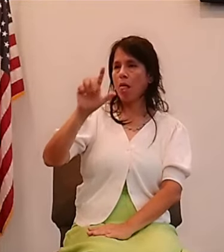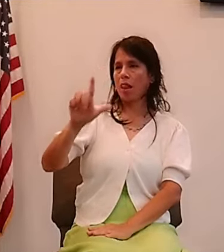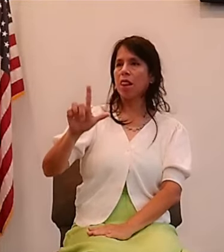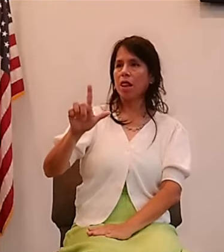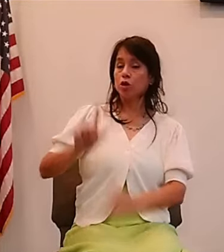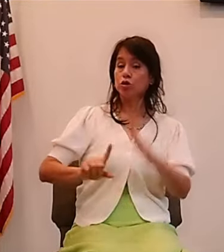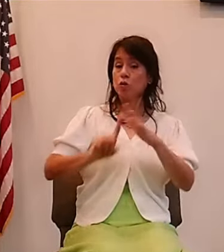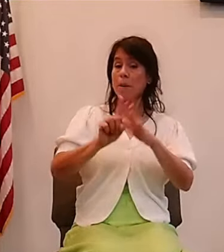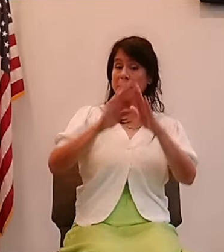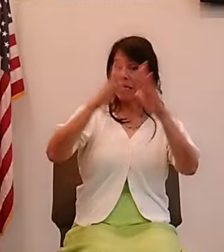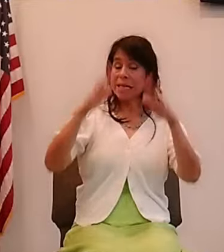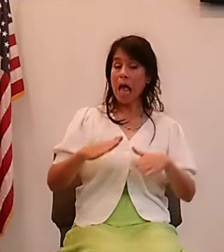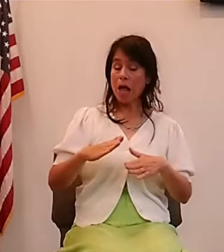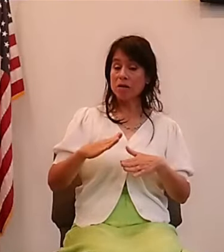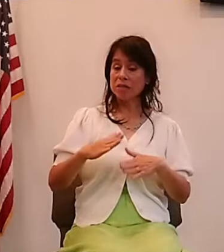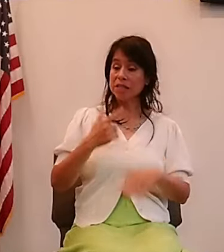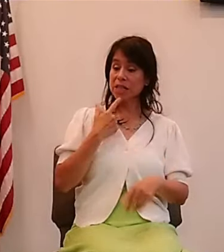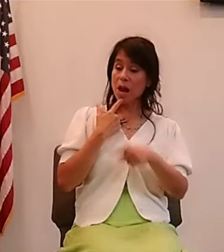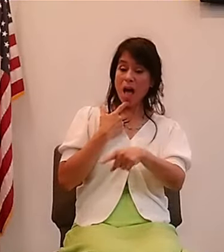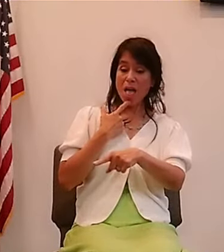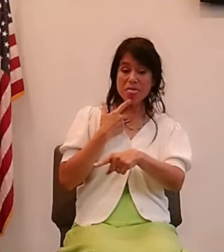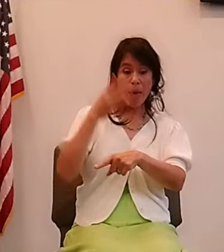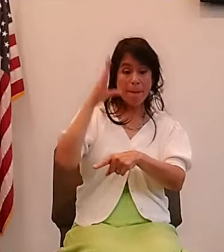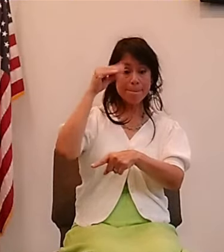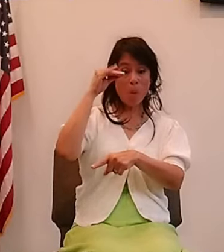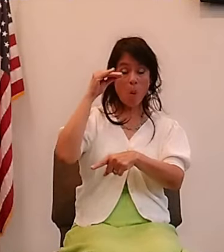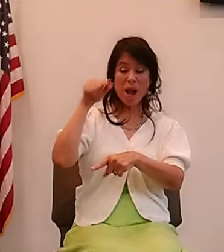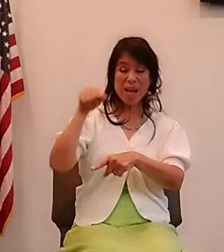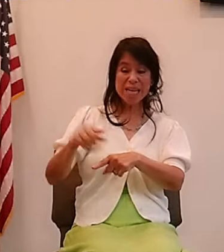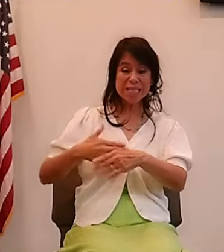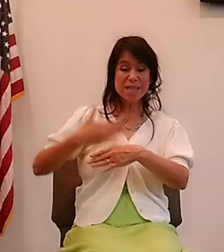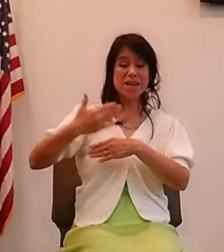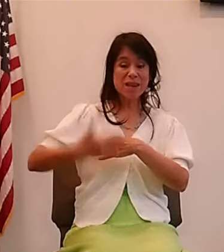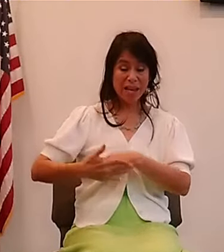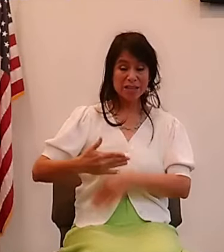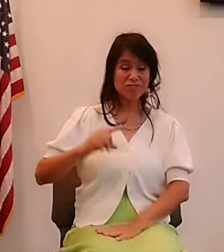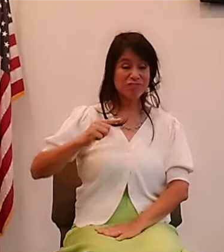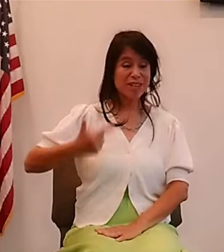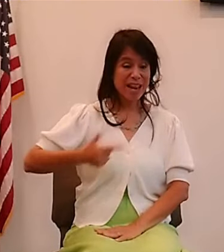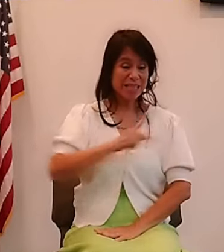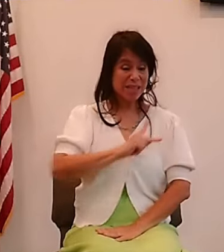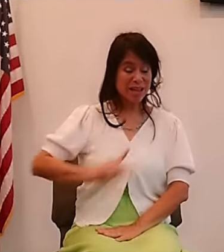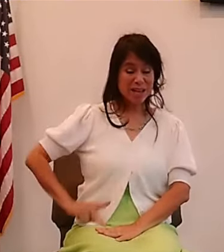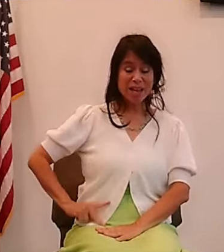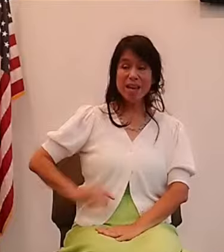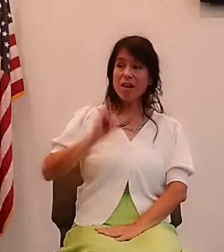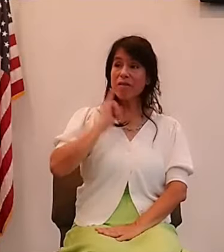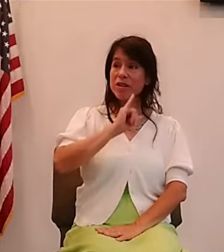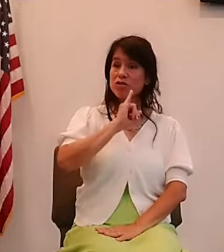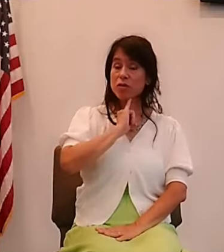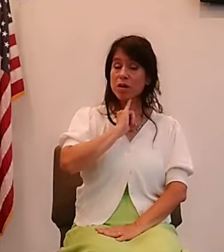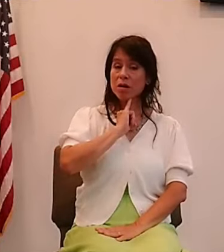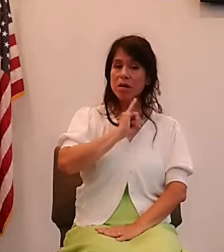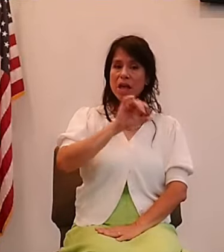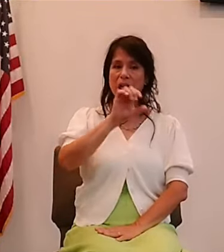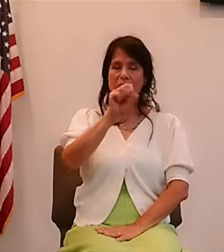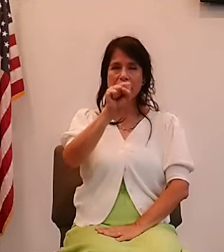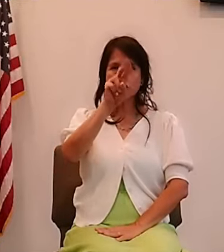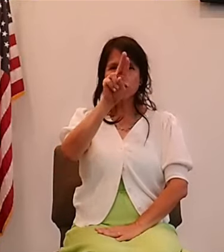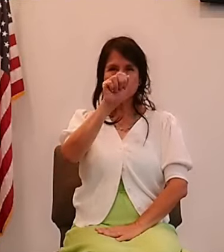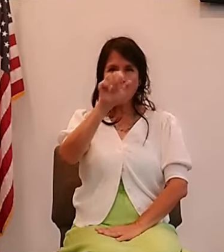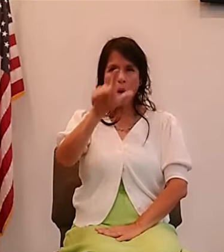here, here is the next king of Israel." And Saul heard of this and hunted